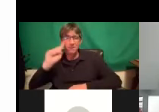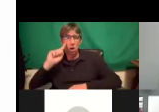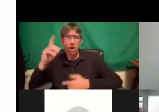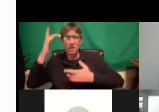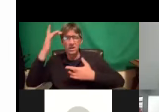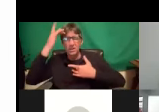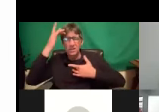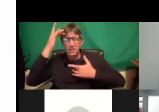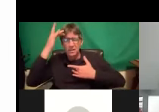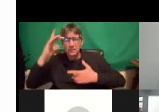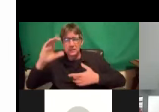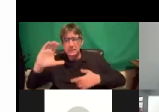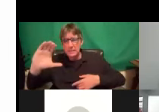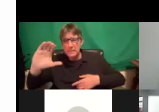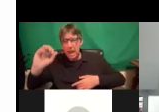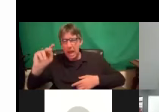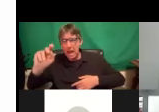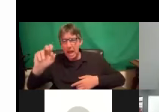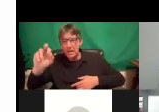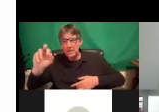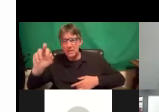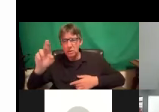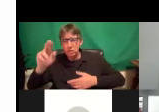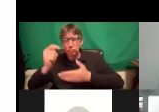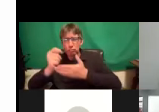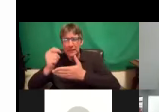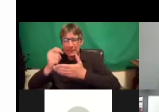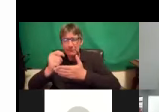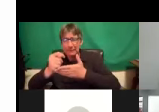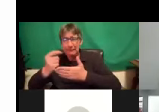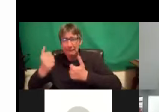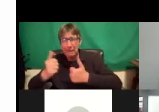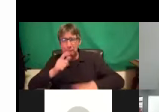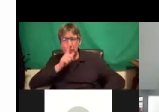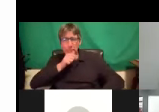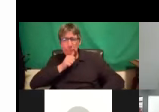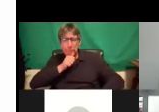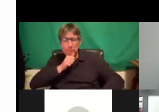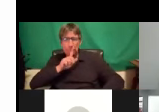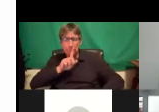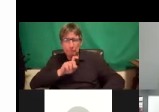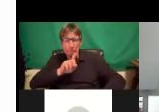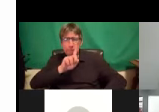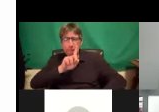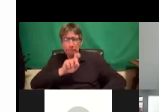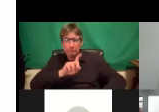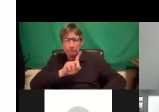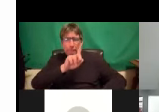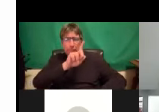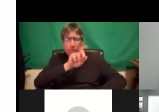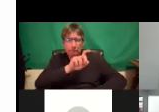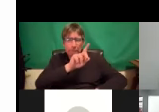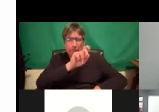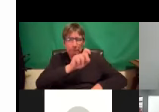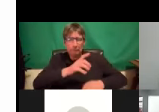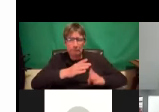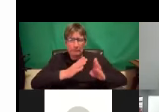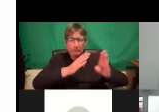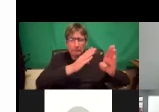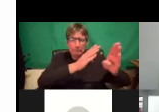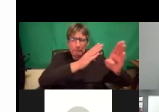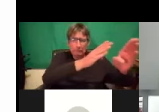the snow on a busy road. So there's just a personal hardship there. But overall, I think it's